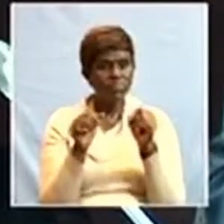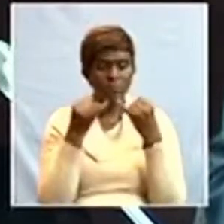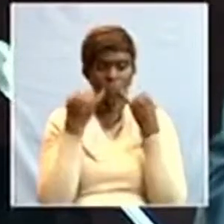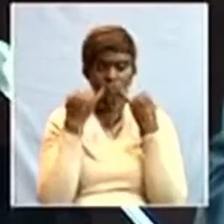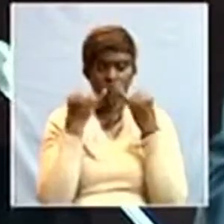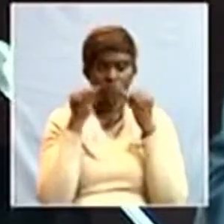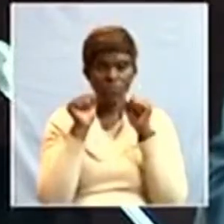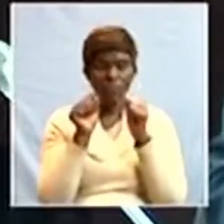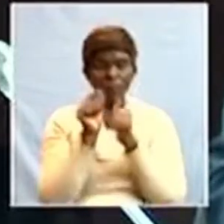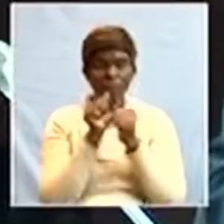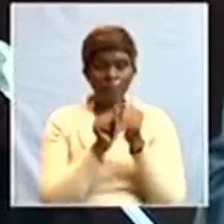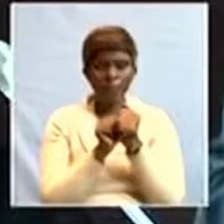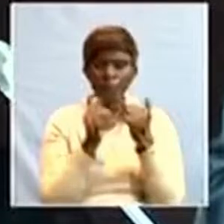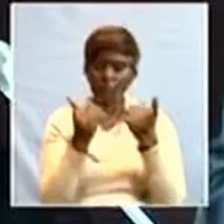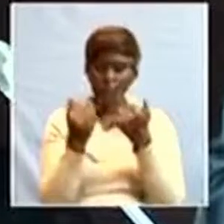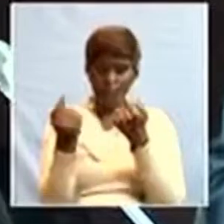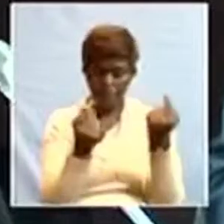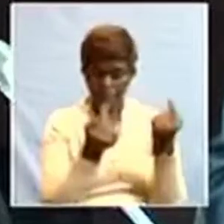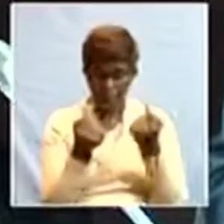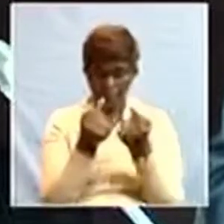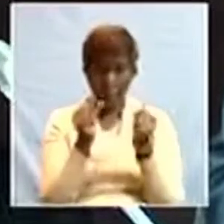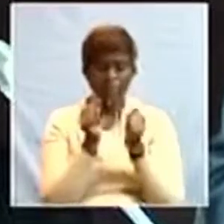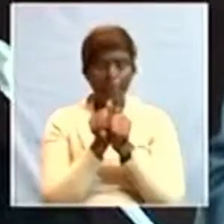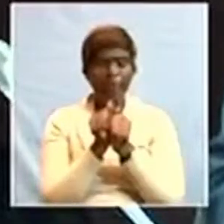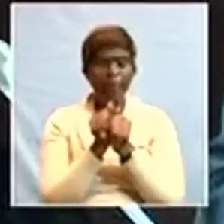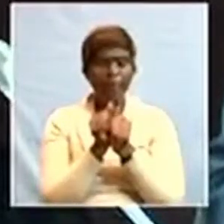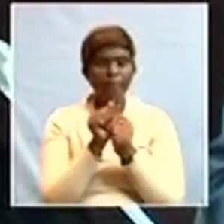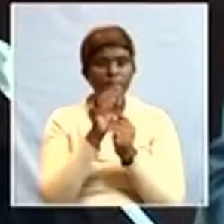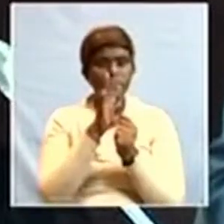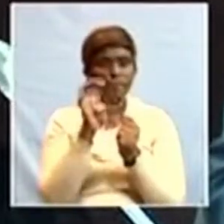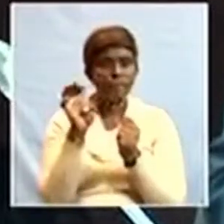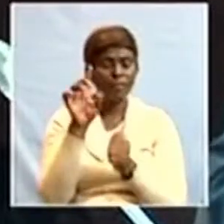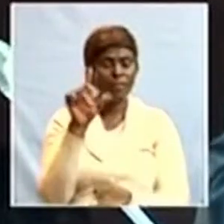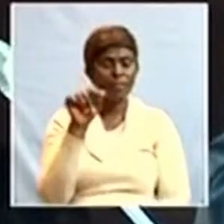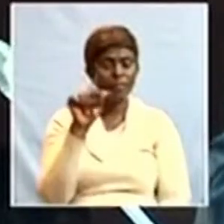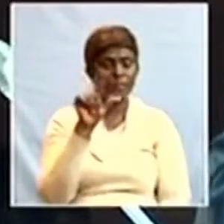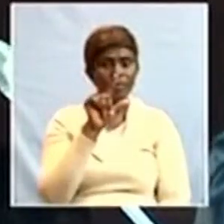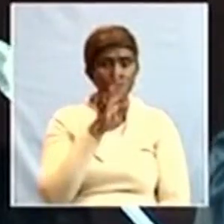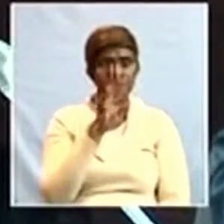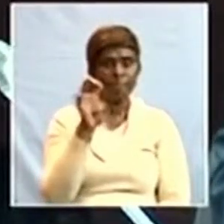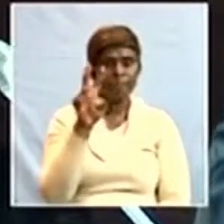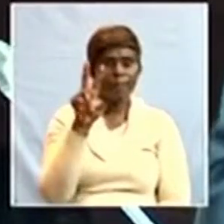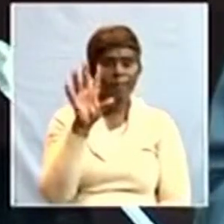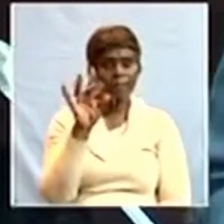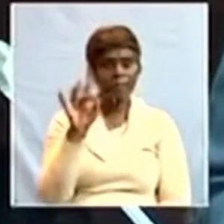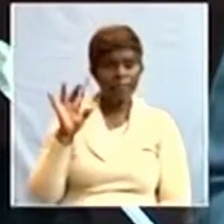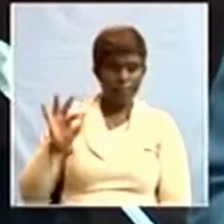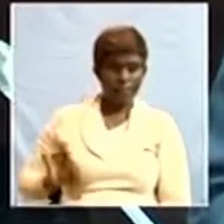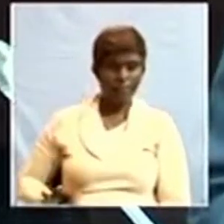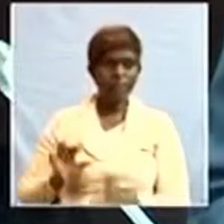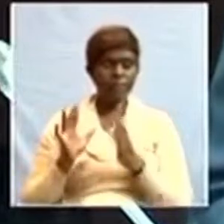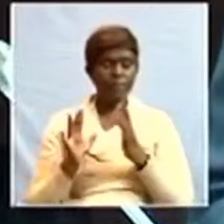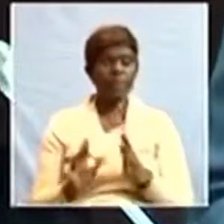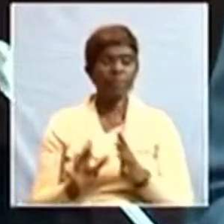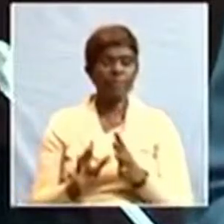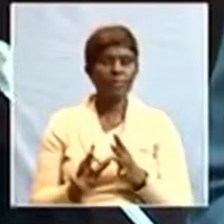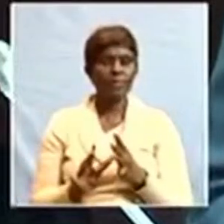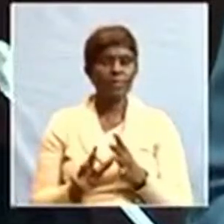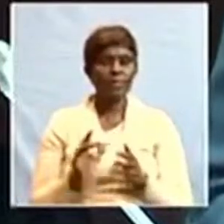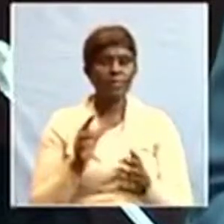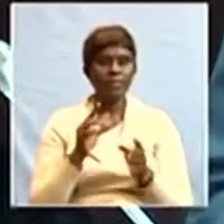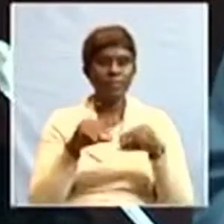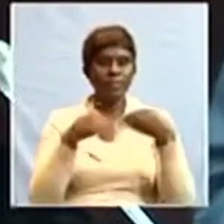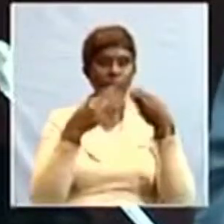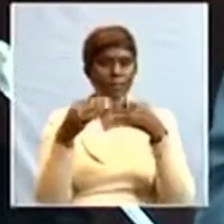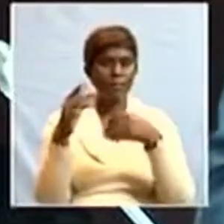informed about the current situation in terms of the 428 beneficiaries that have been